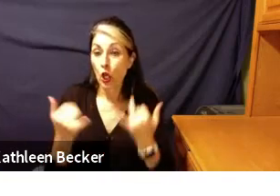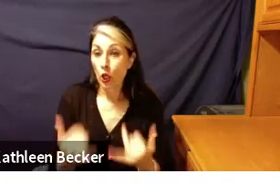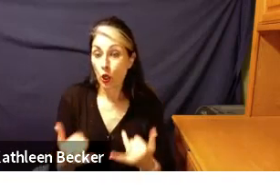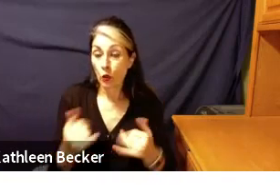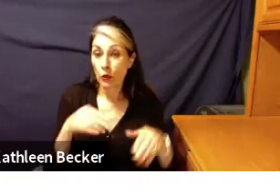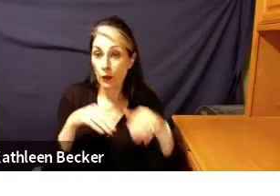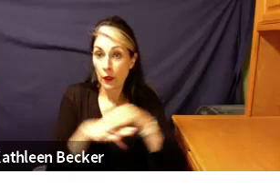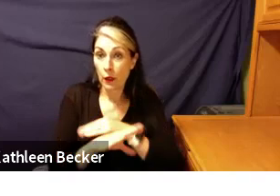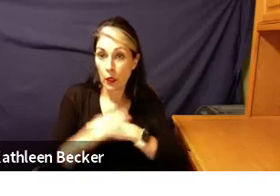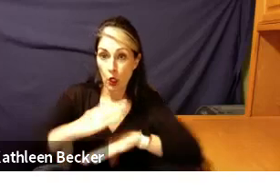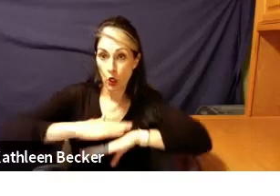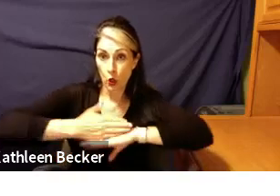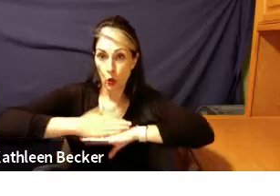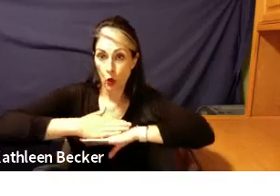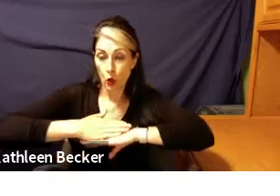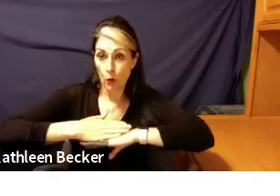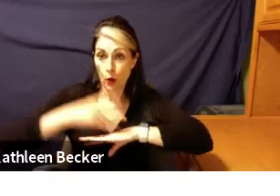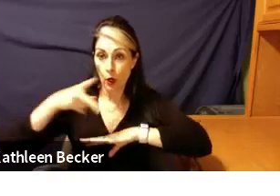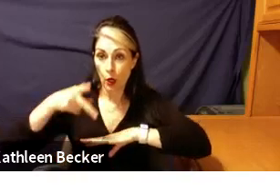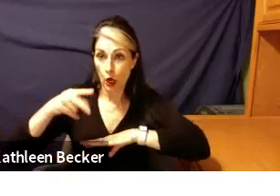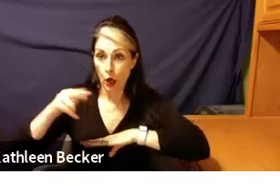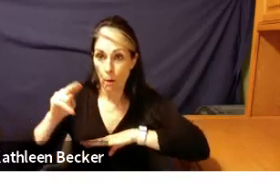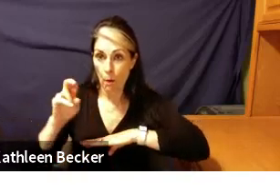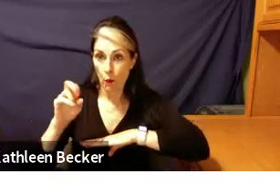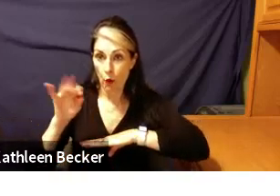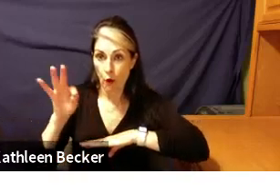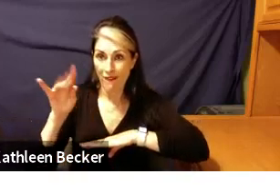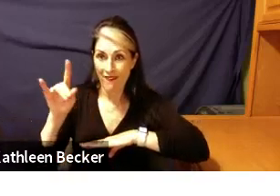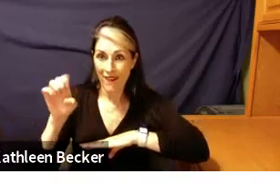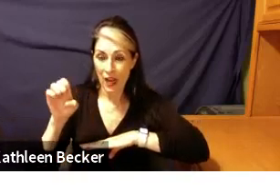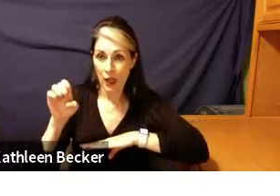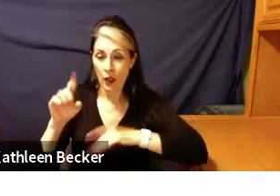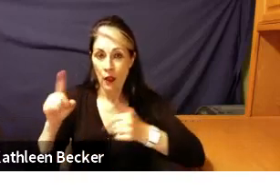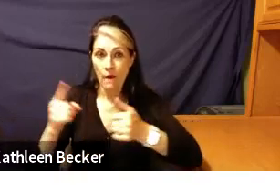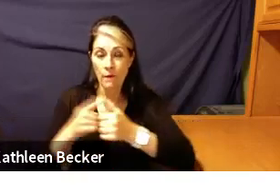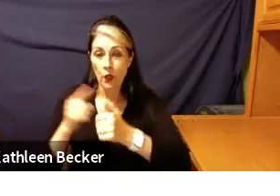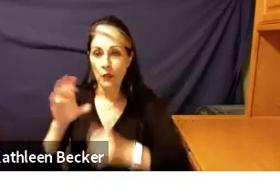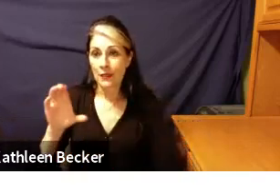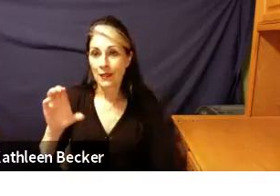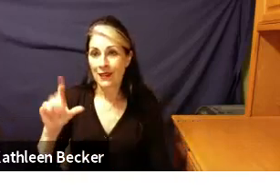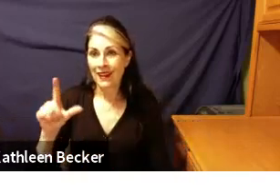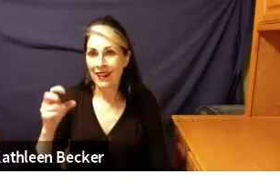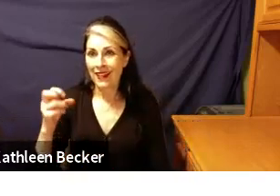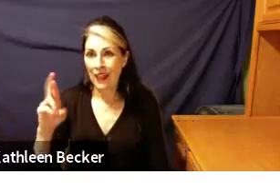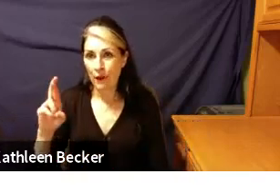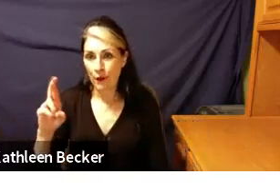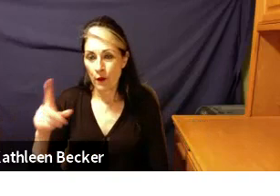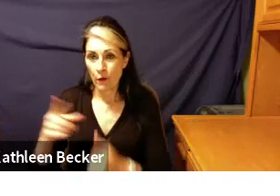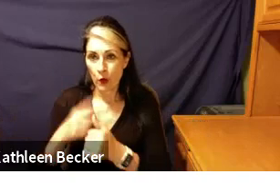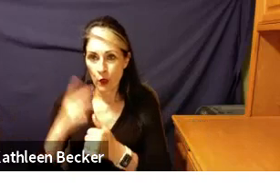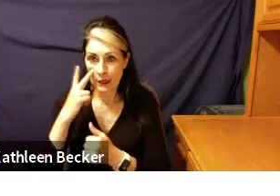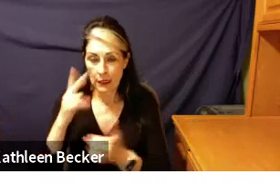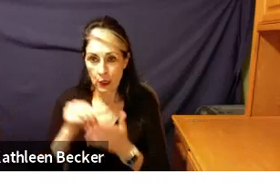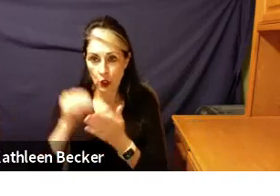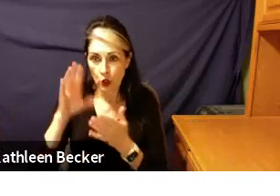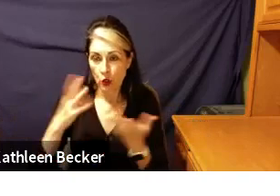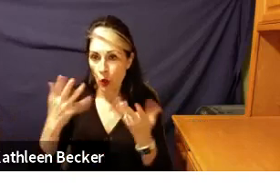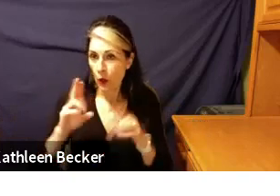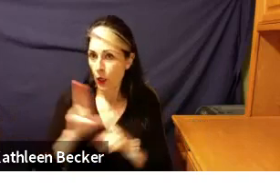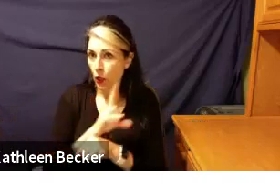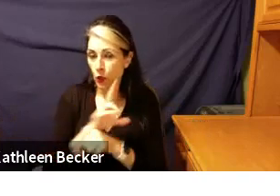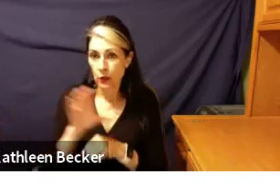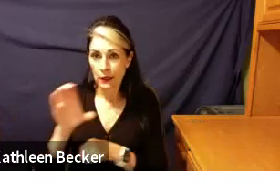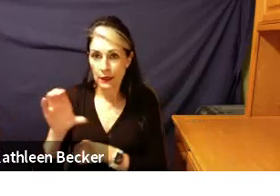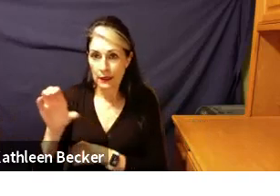their Chrome profile, the Clever portal is the first page that they see. Students already use the